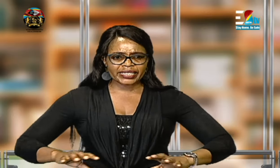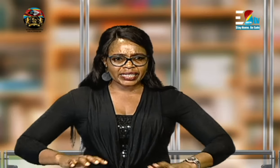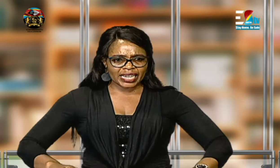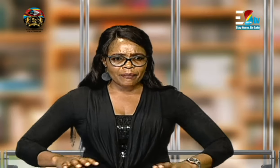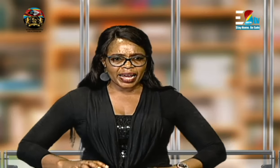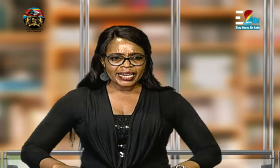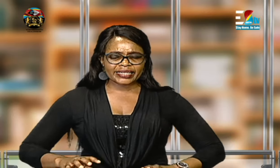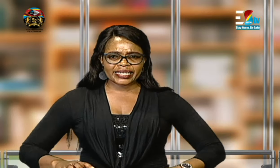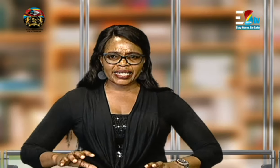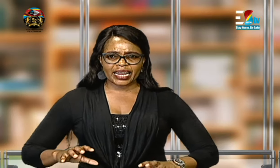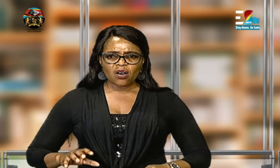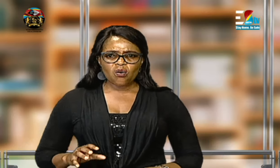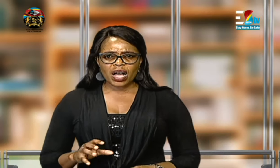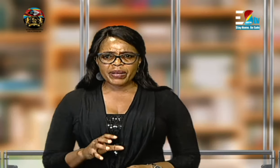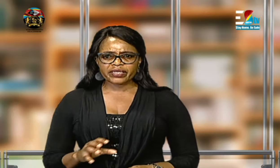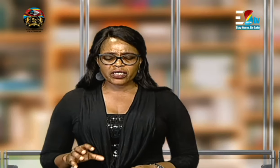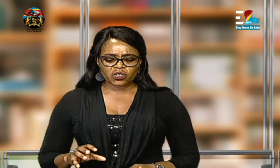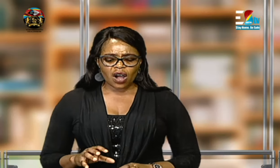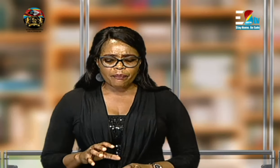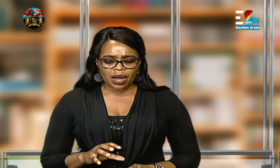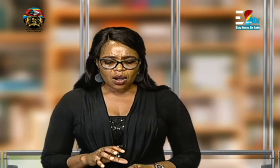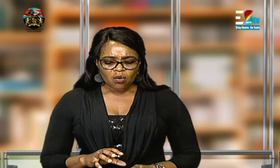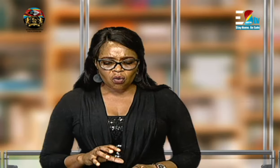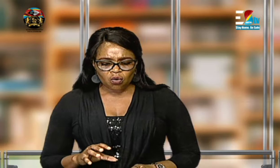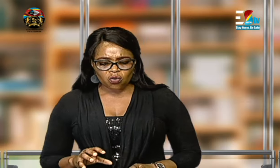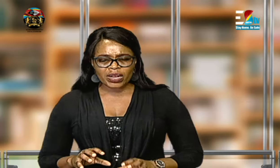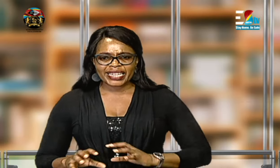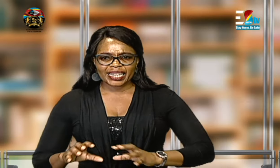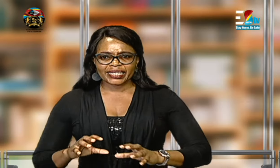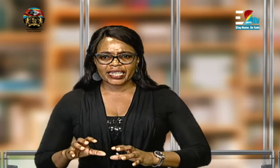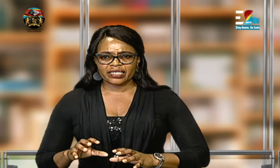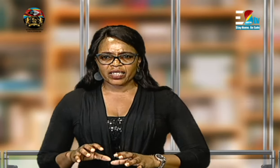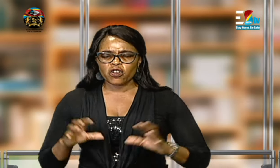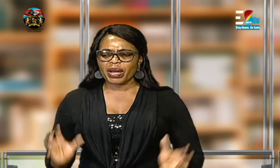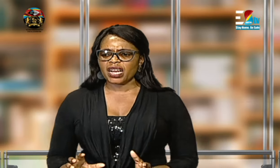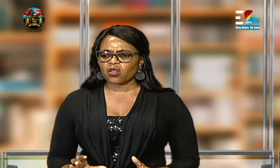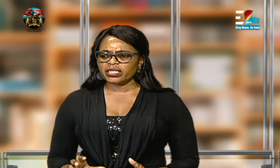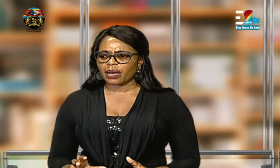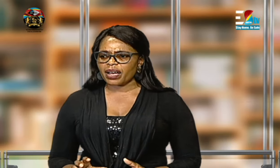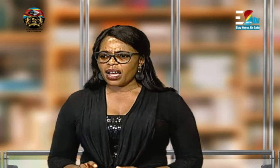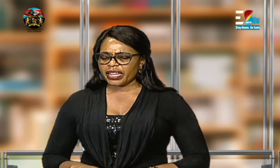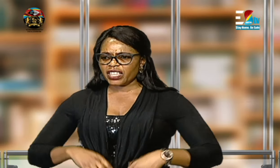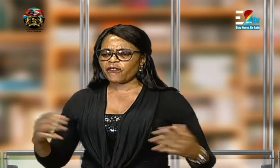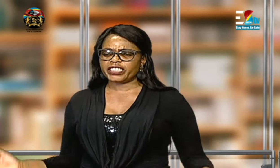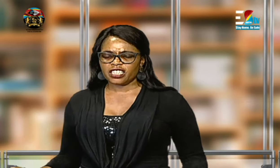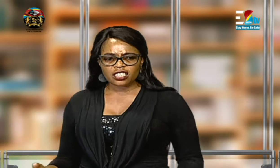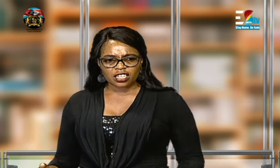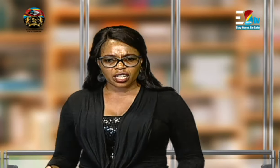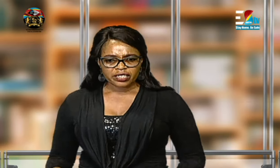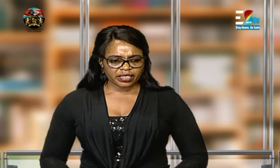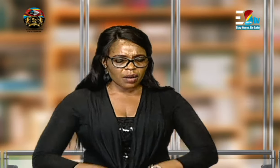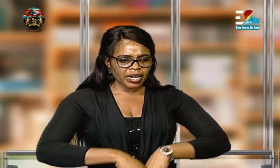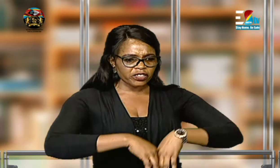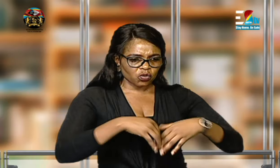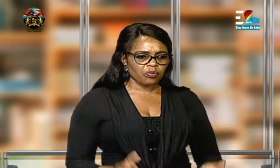tonke tigigaba letendeka ungabese nje sohamba uyahlangahlanganisa noma le yakho indzaba ayisaveti